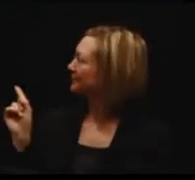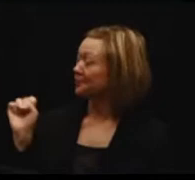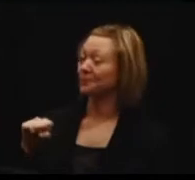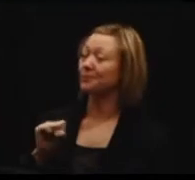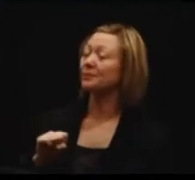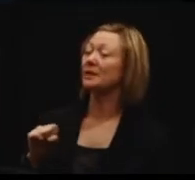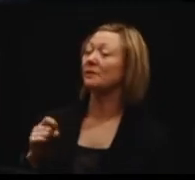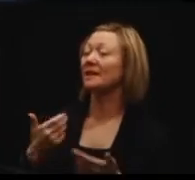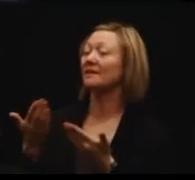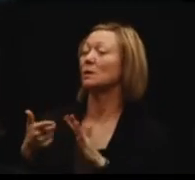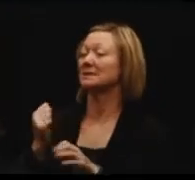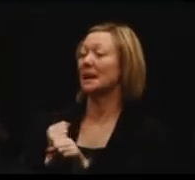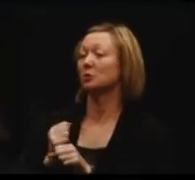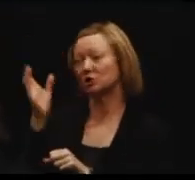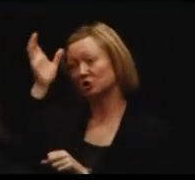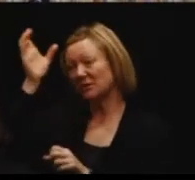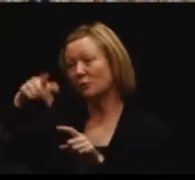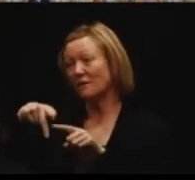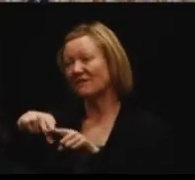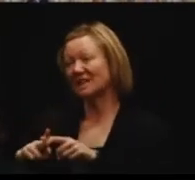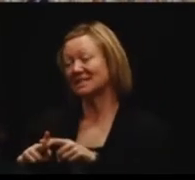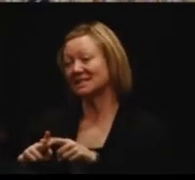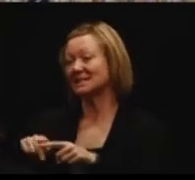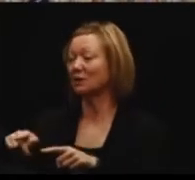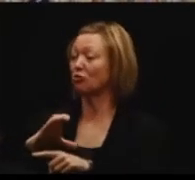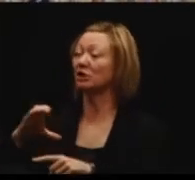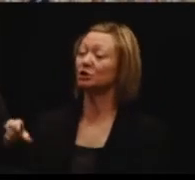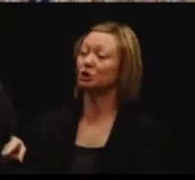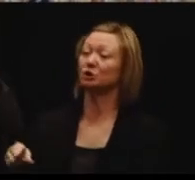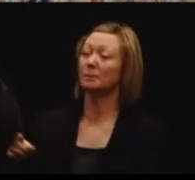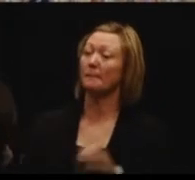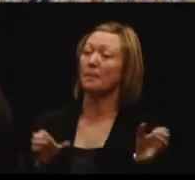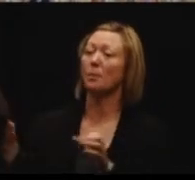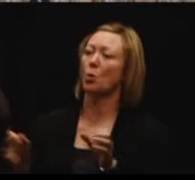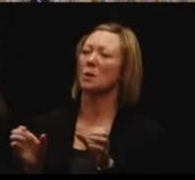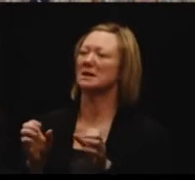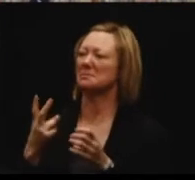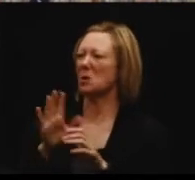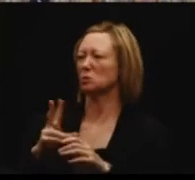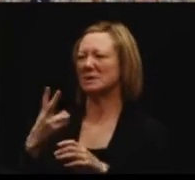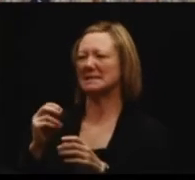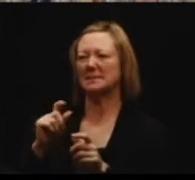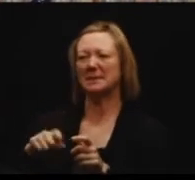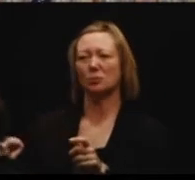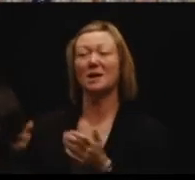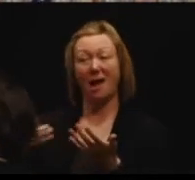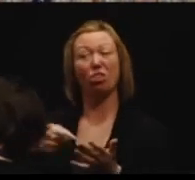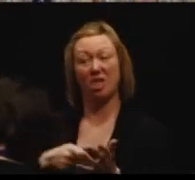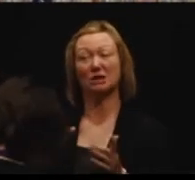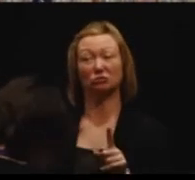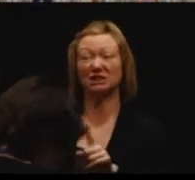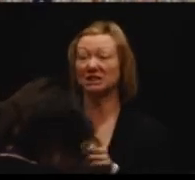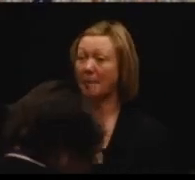called Cerebral Fix. They employ between 70 to 80 people. And they're now a strategic partner with Ministry of Social Development. So I think they now